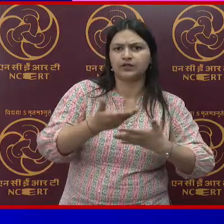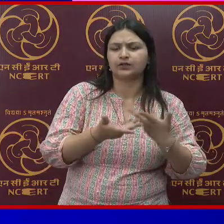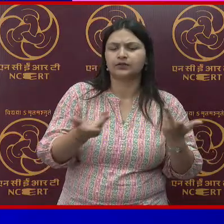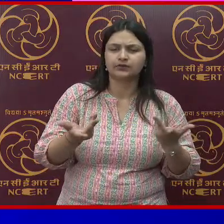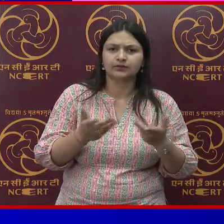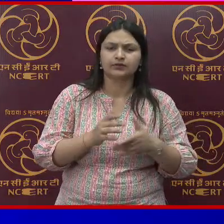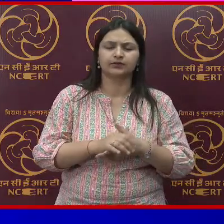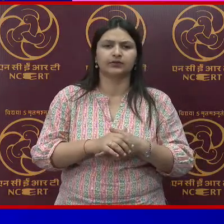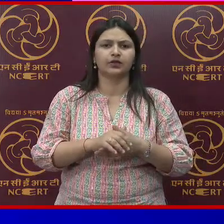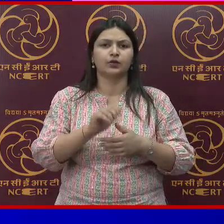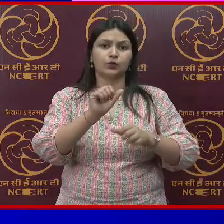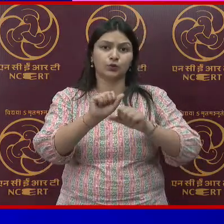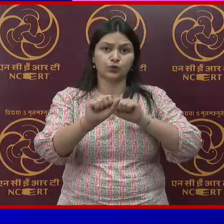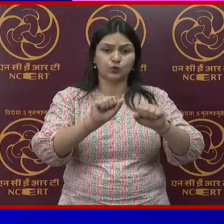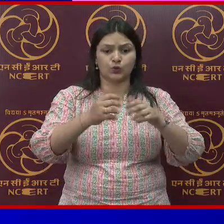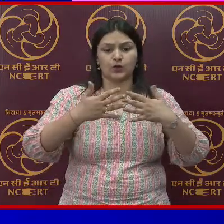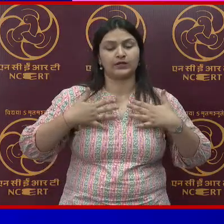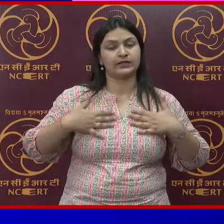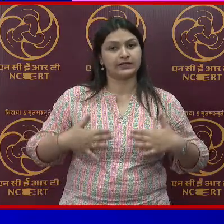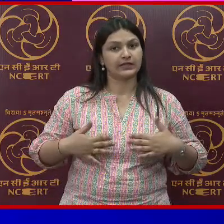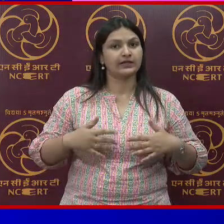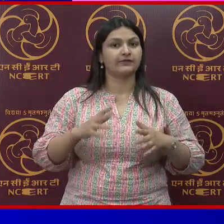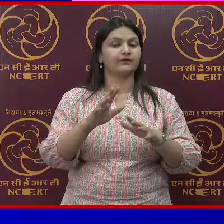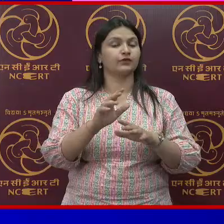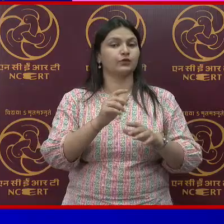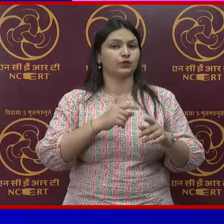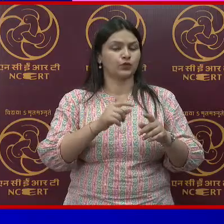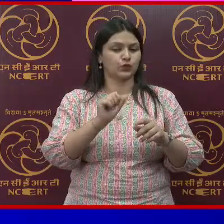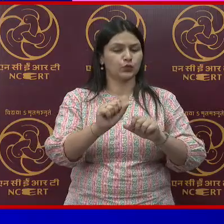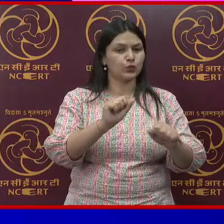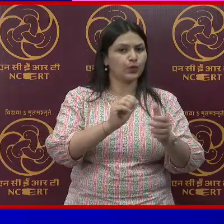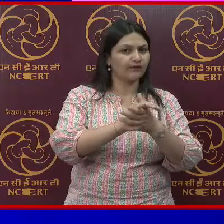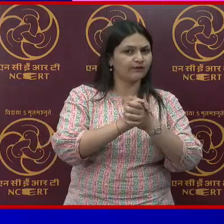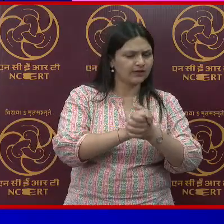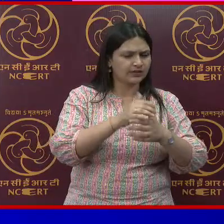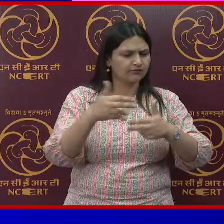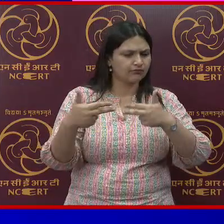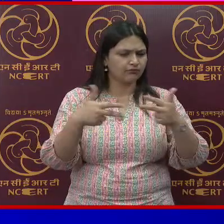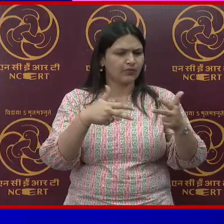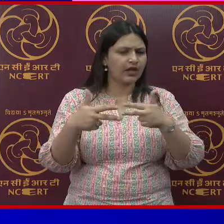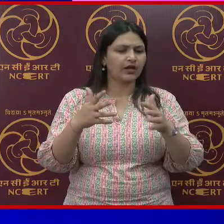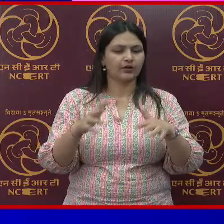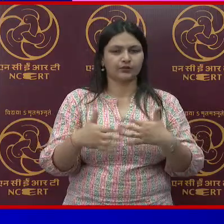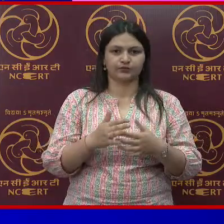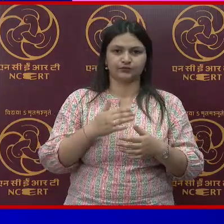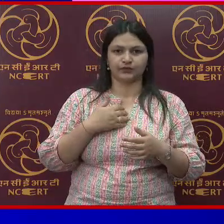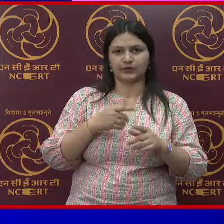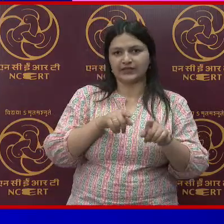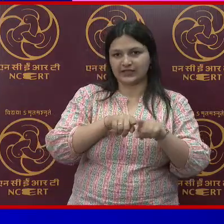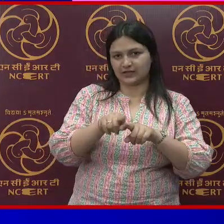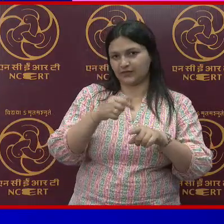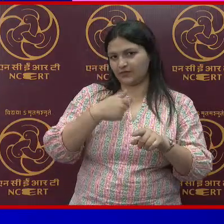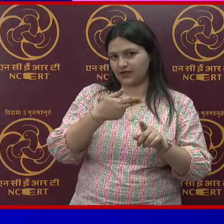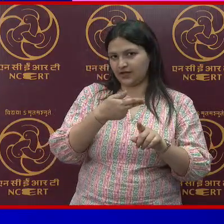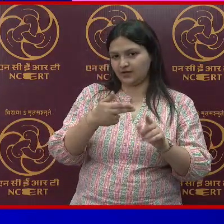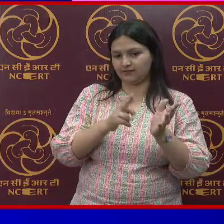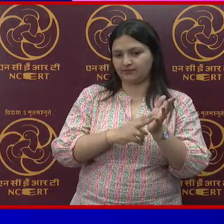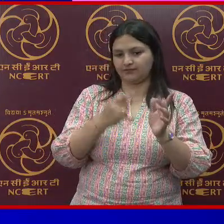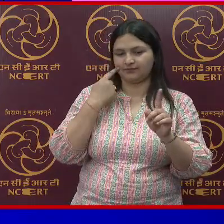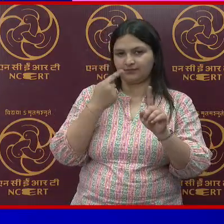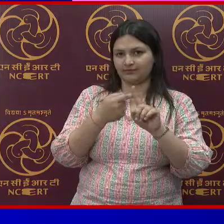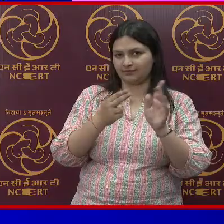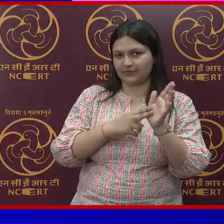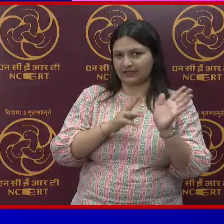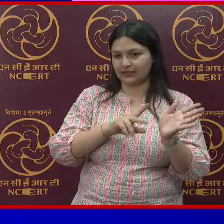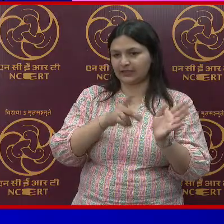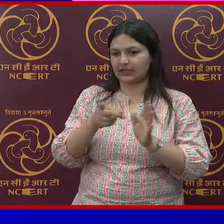to talk about yourself with your friend. Okay, so let me be Nitin and you be Neha. Neha. Okay, so I am going to